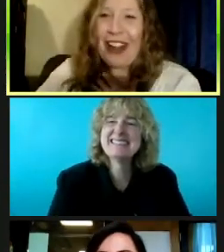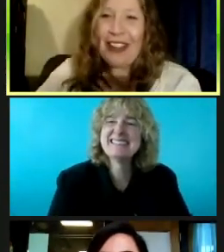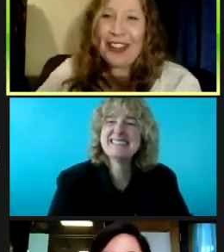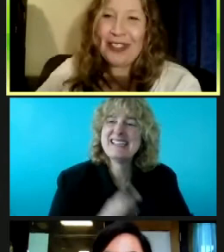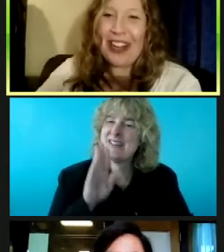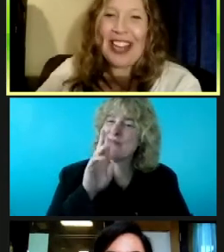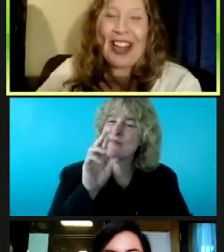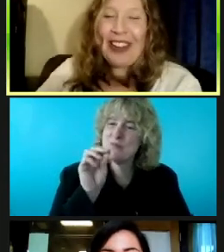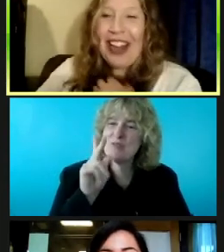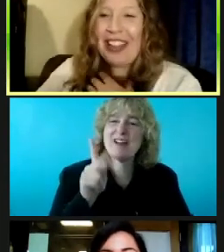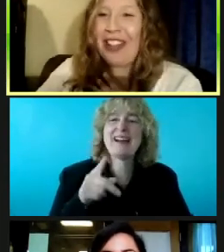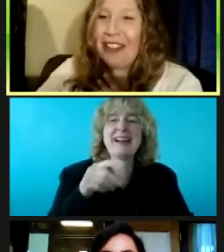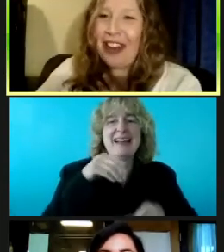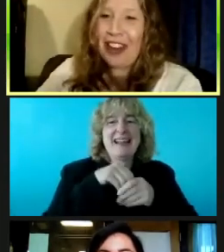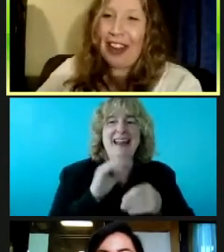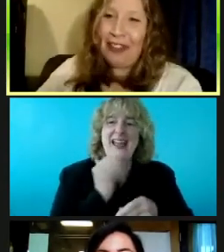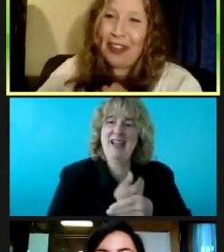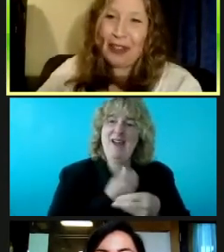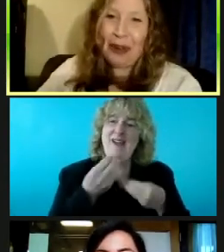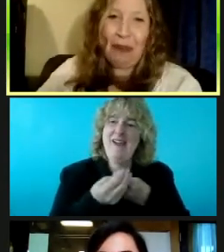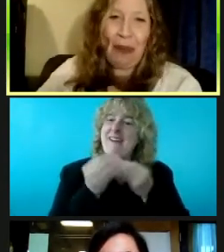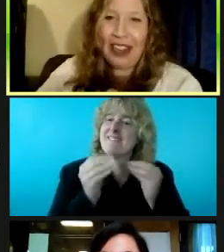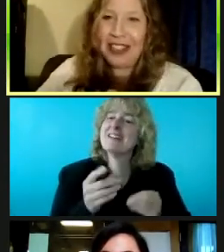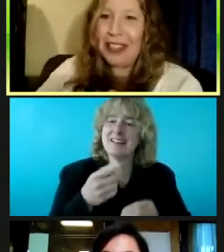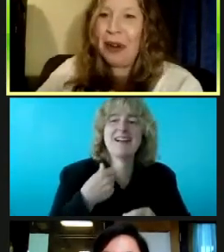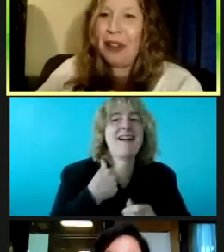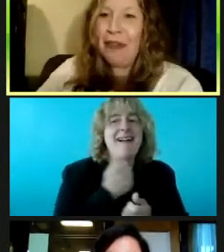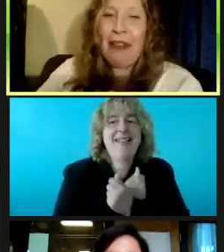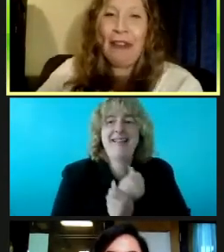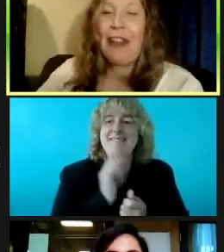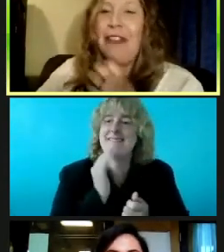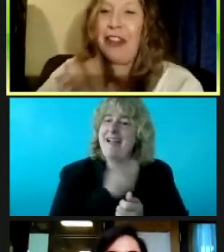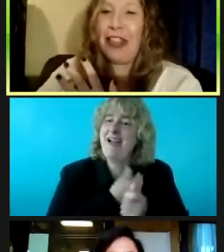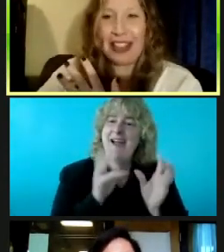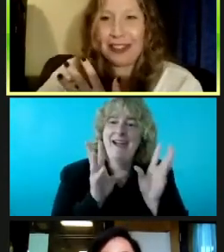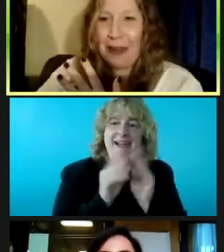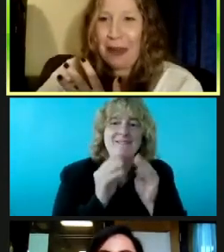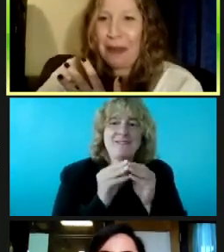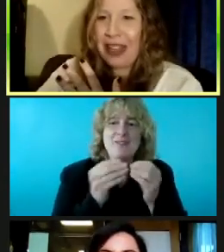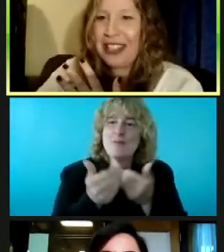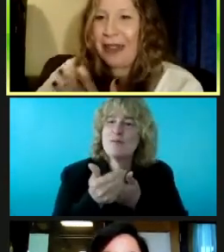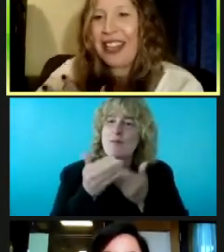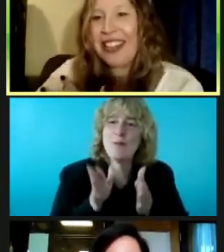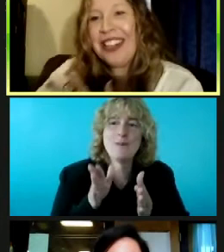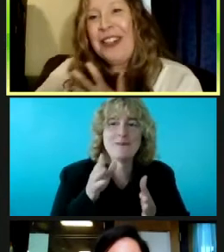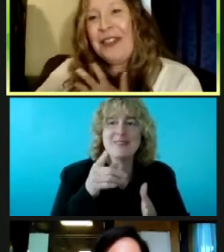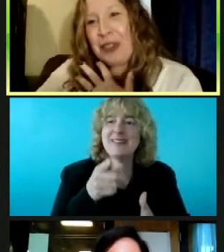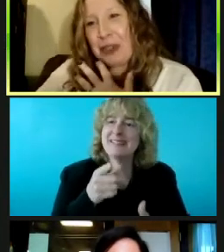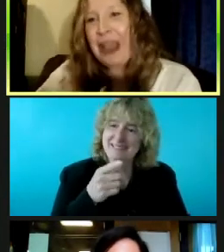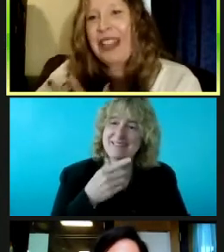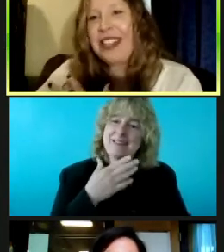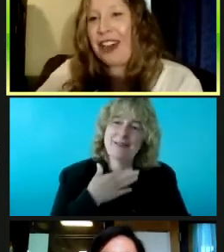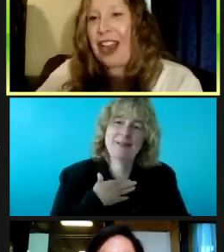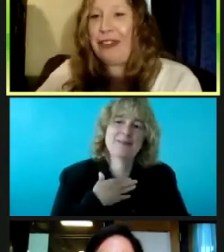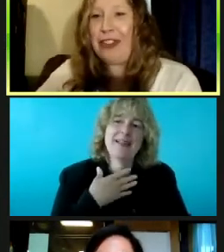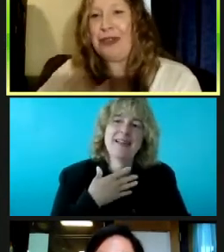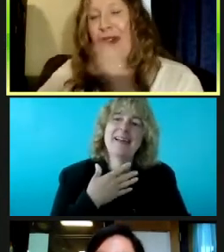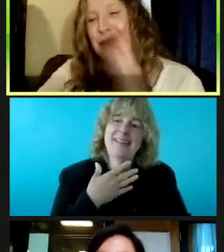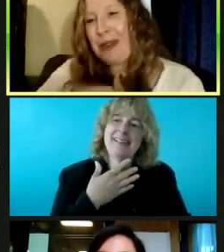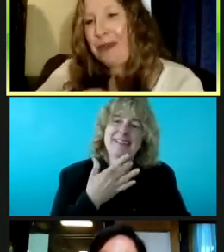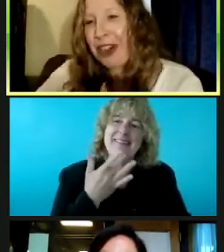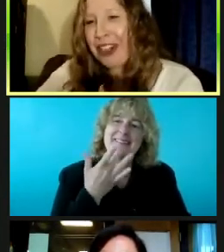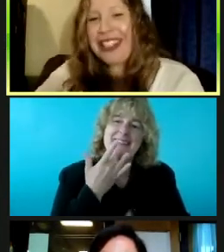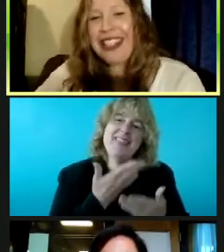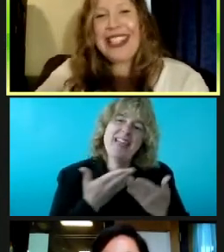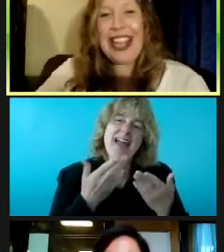Brooke is in our office right now, and I love our conference room paint. It's one of my favorite things from the pandemic. with painting our